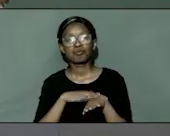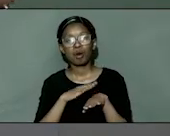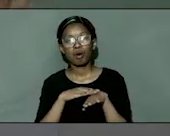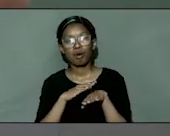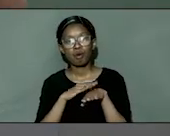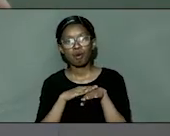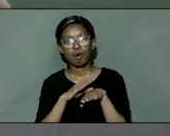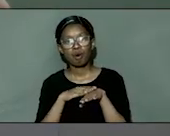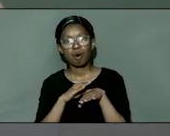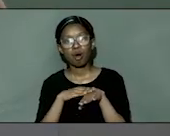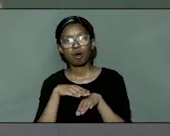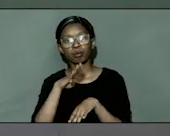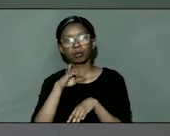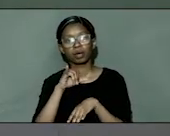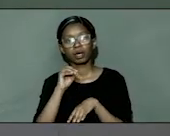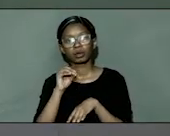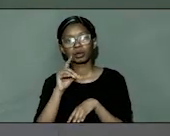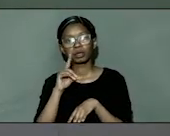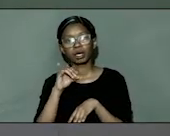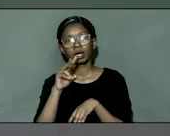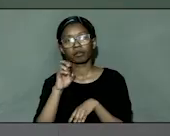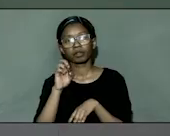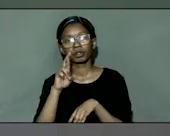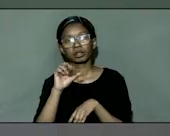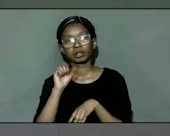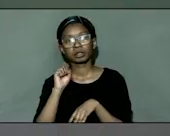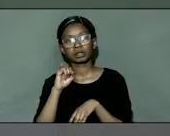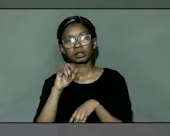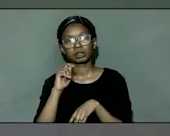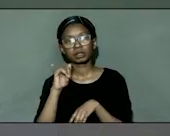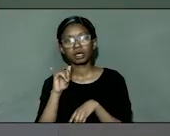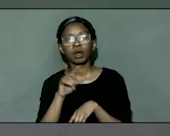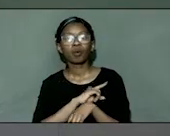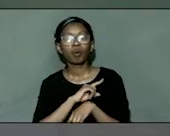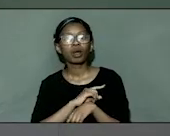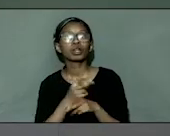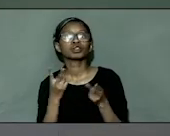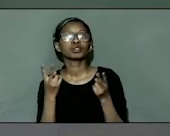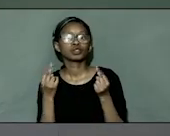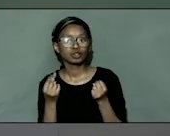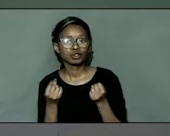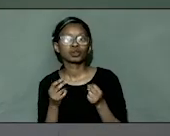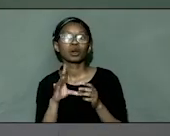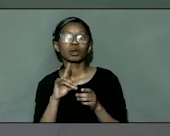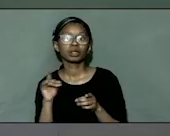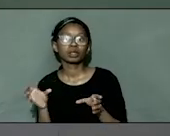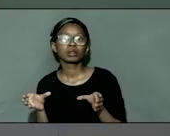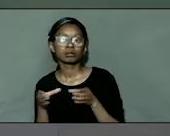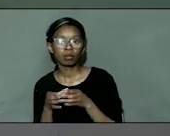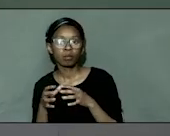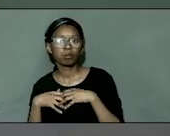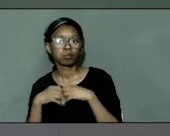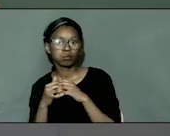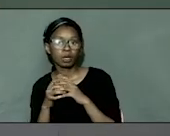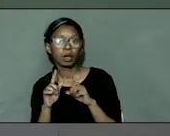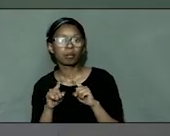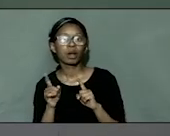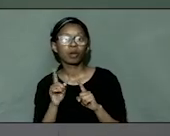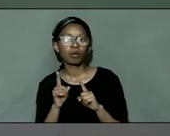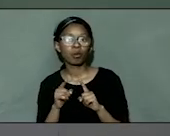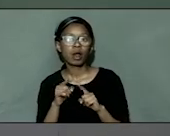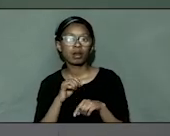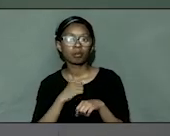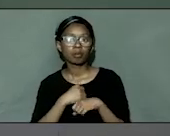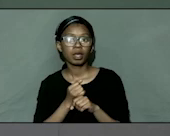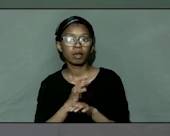biodiversity because a new species is formed. But the one that decreases biodiversity, it will be what? It will